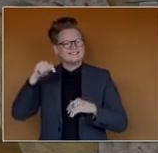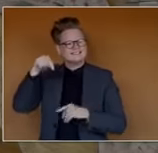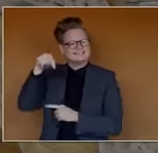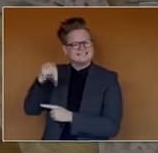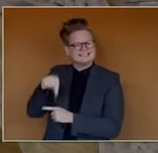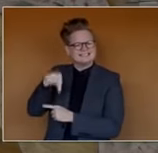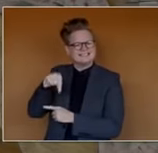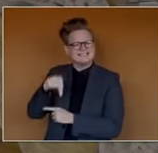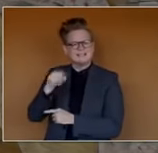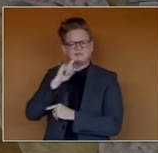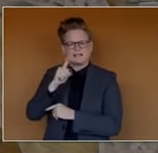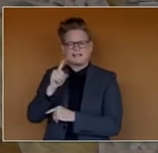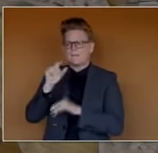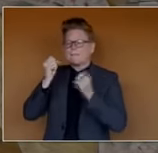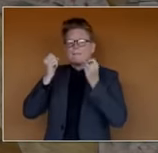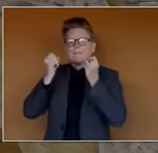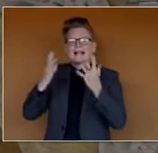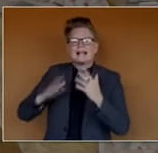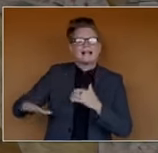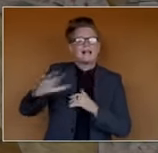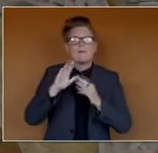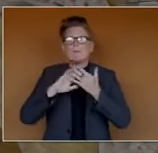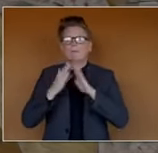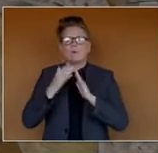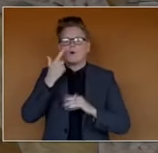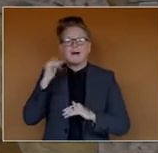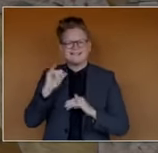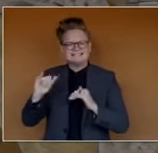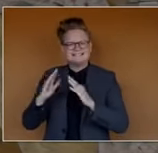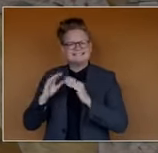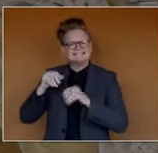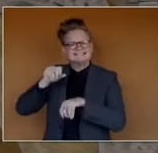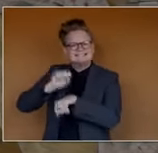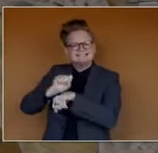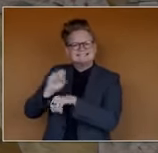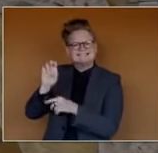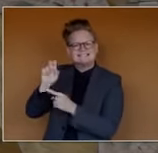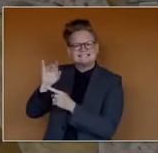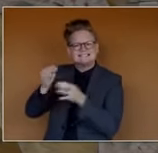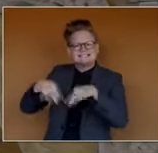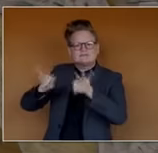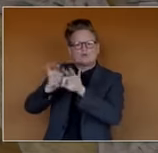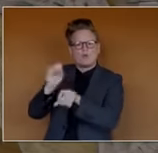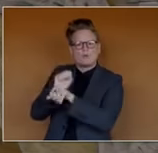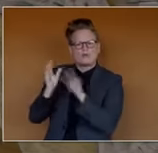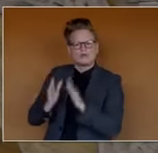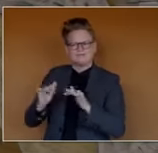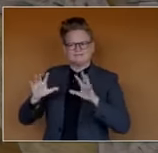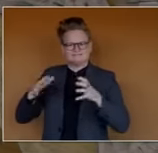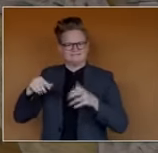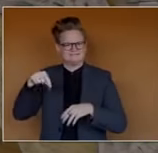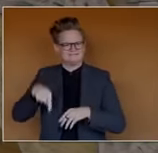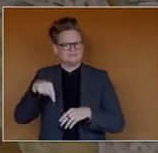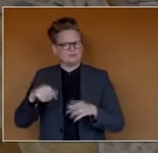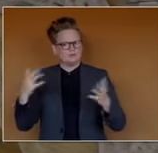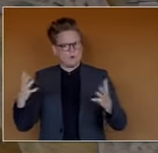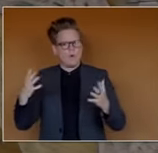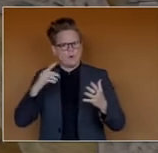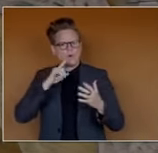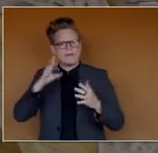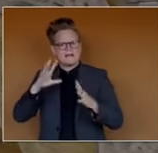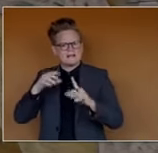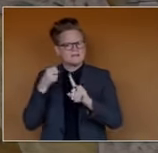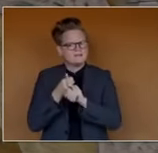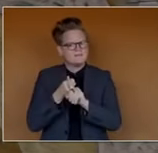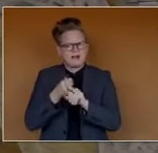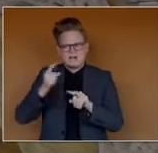is the place where we never left our post. We worked the entire time. We put ourselves out there so everybody else could stay home